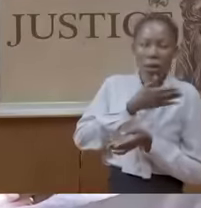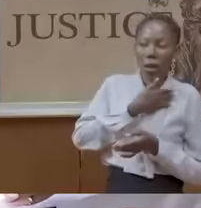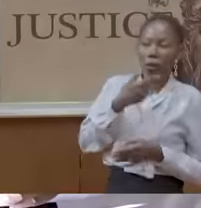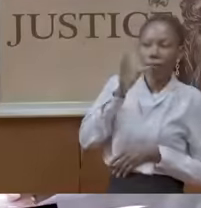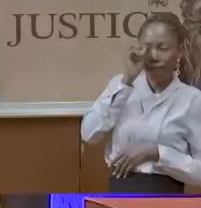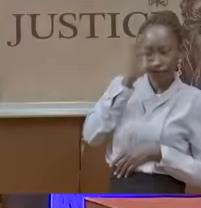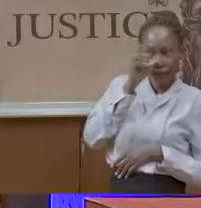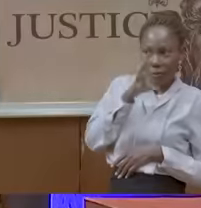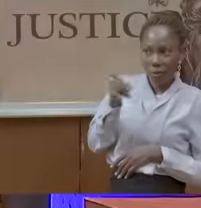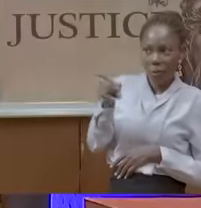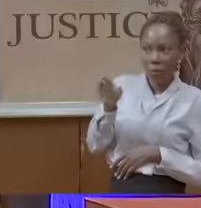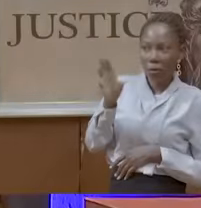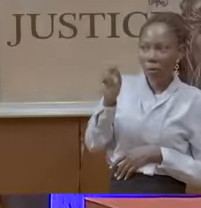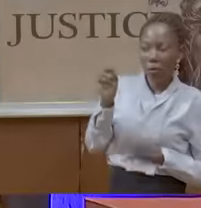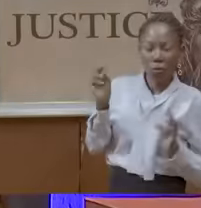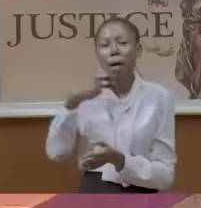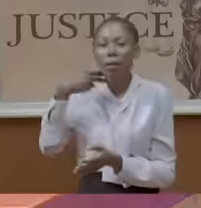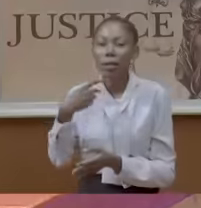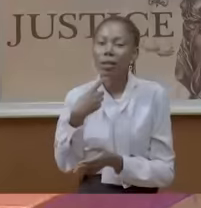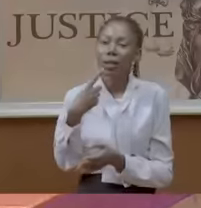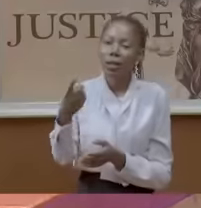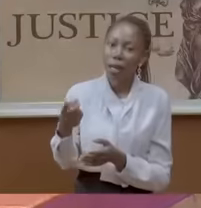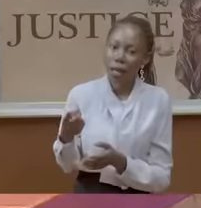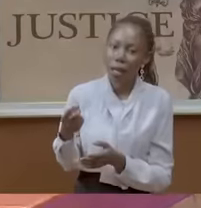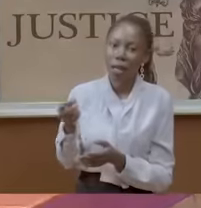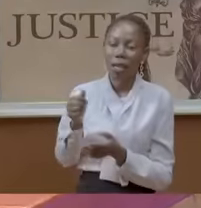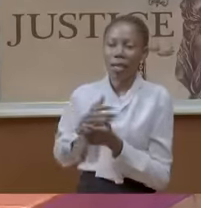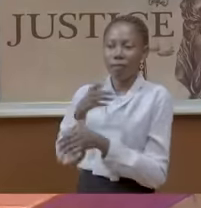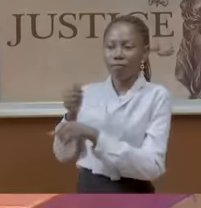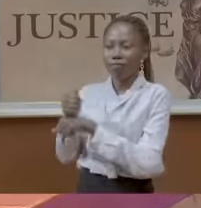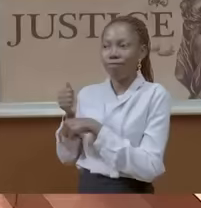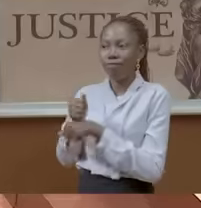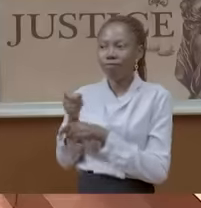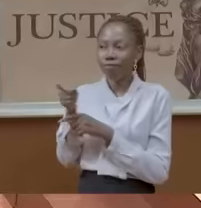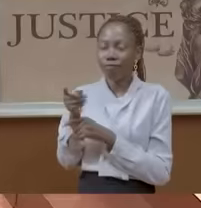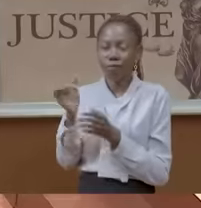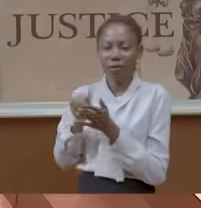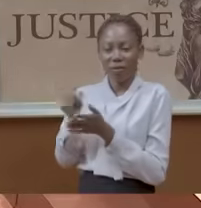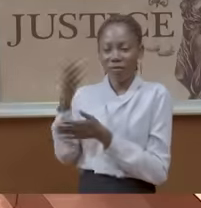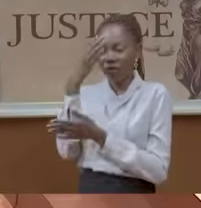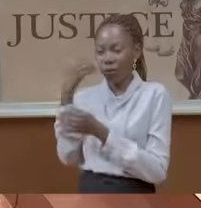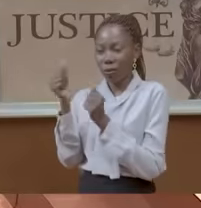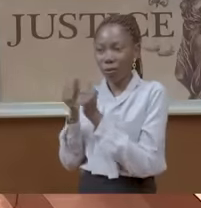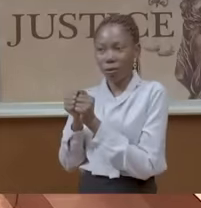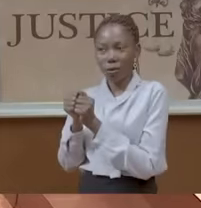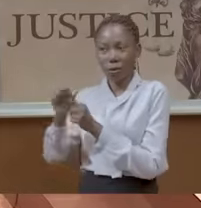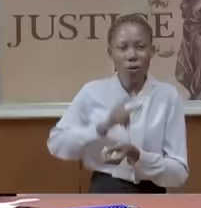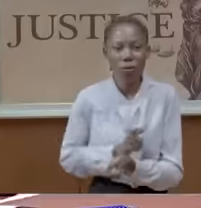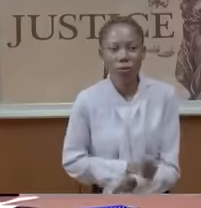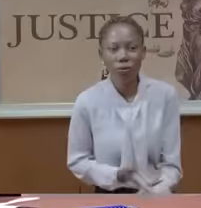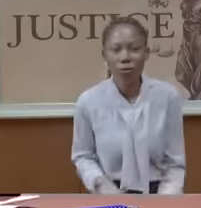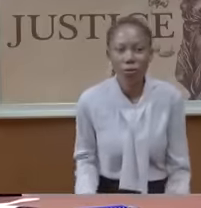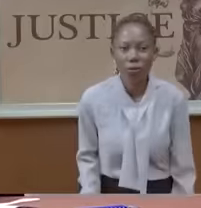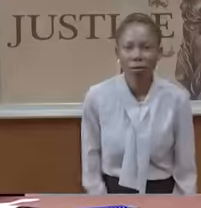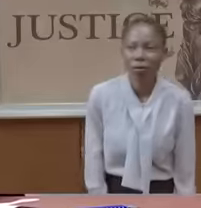fetish acts. I never did any fetish. She was accusing me of having extramarital affairs. But I want to tell you, ma, that this woman,